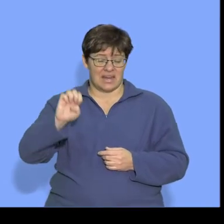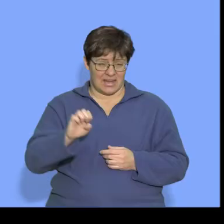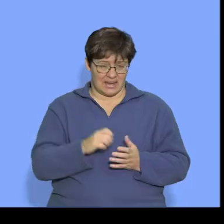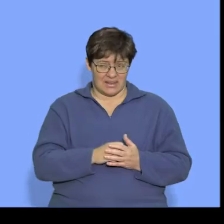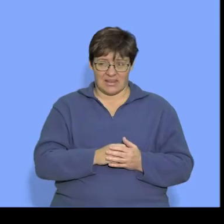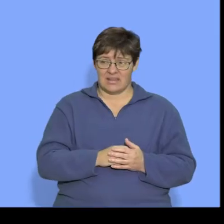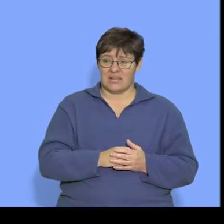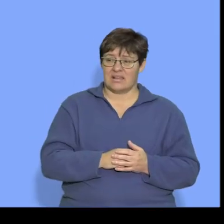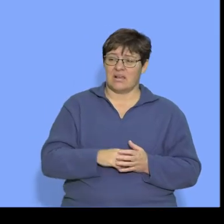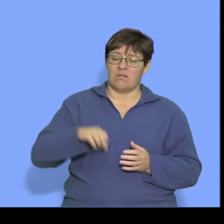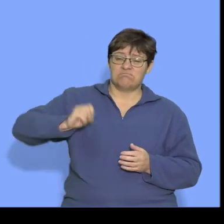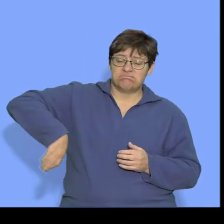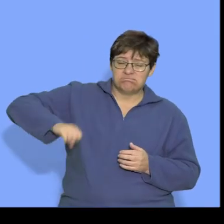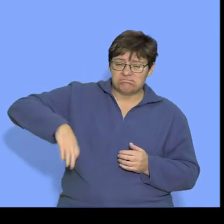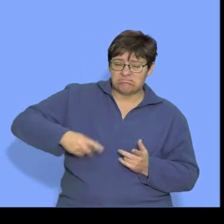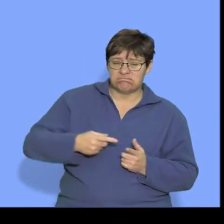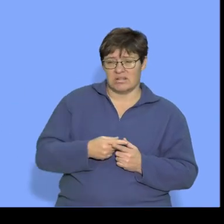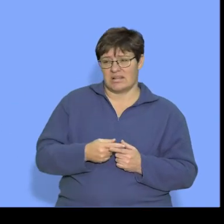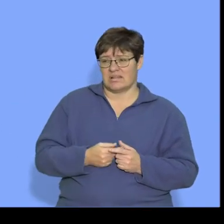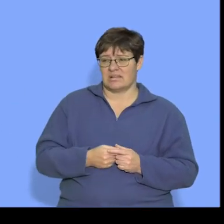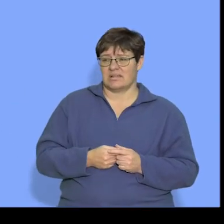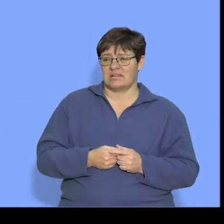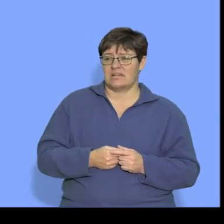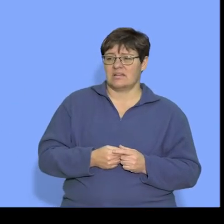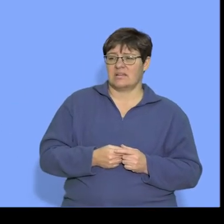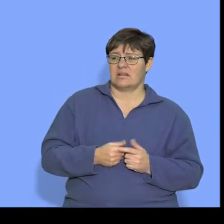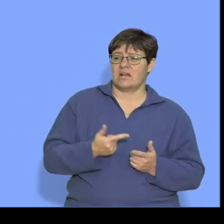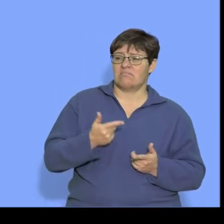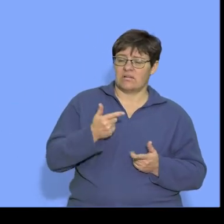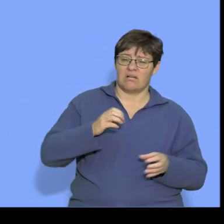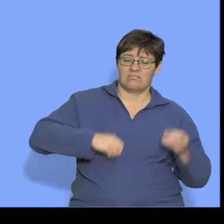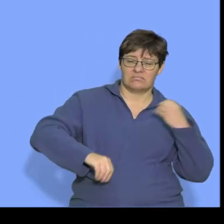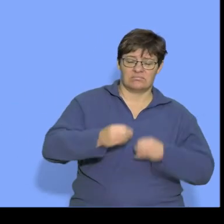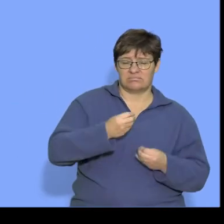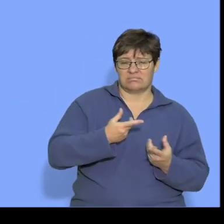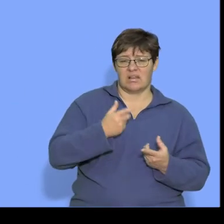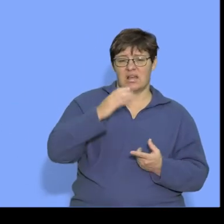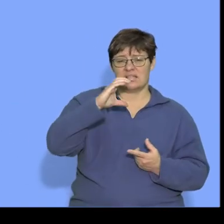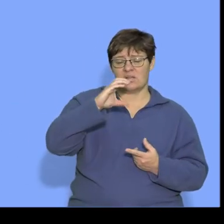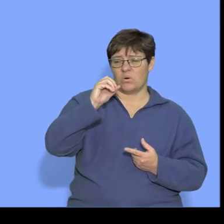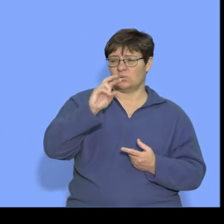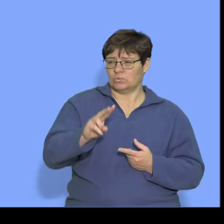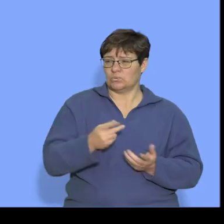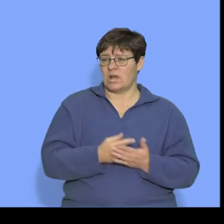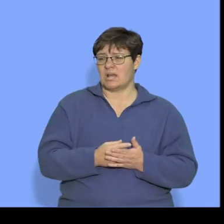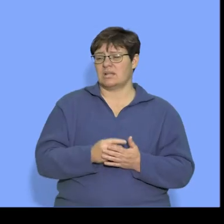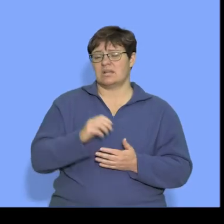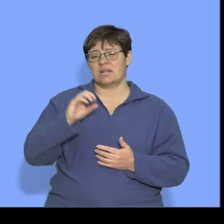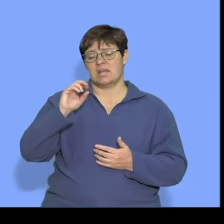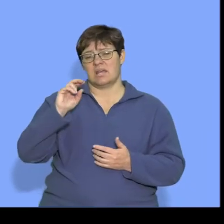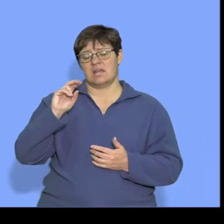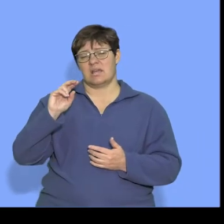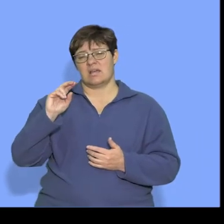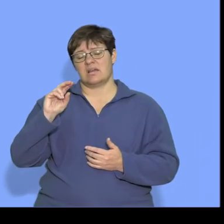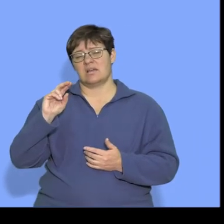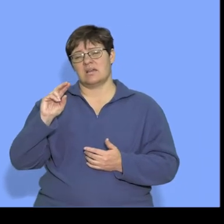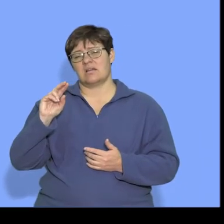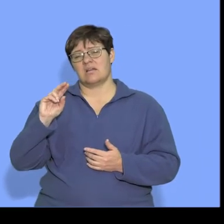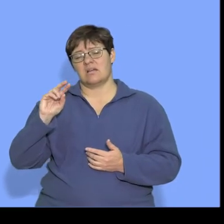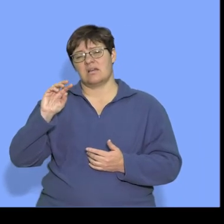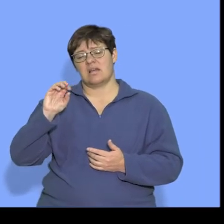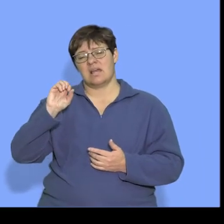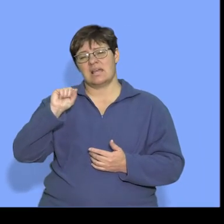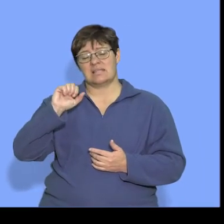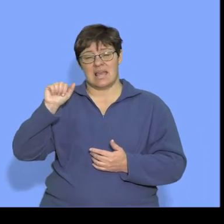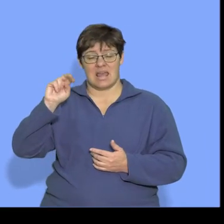fuel industries. So we talk about methane, carbon dioxide, and sulfur dioxide, and these are significantly